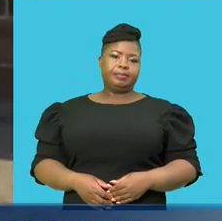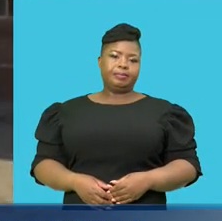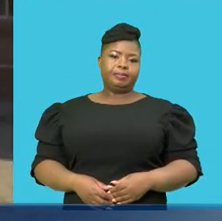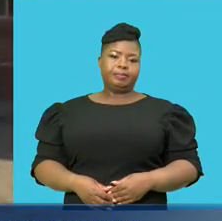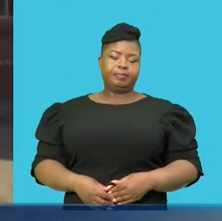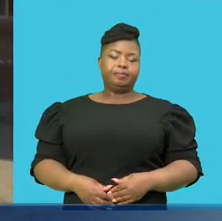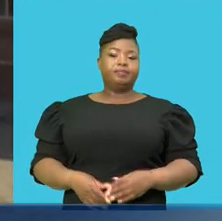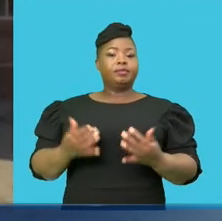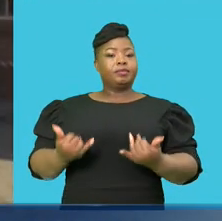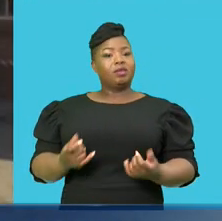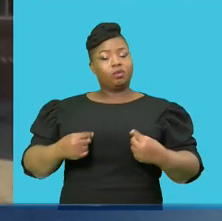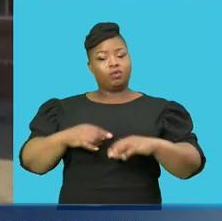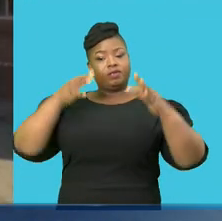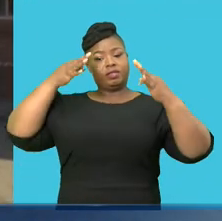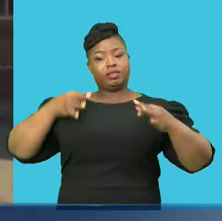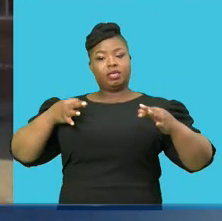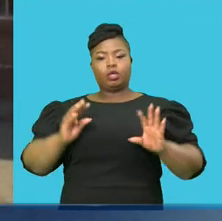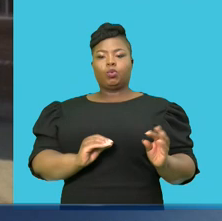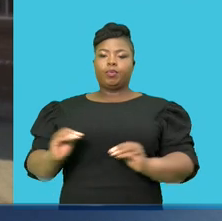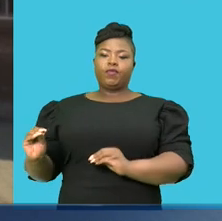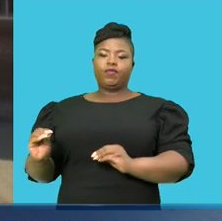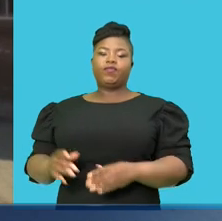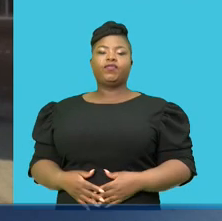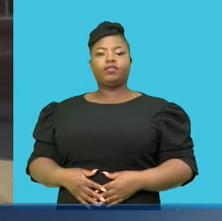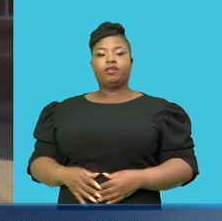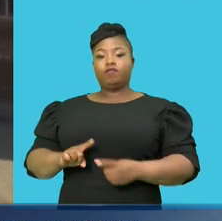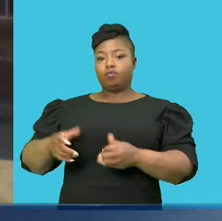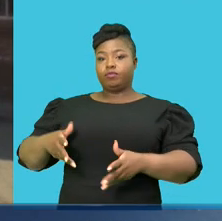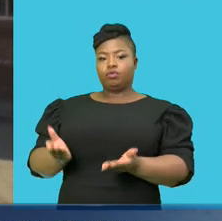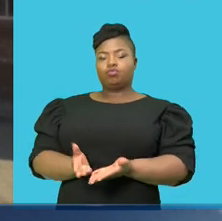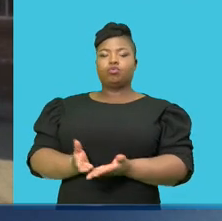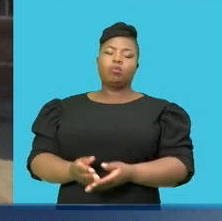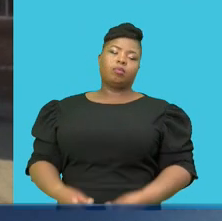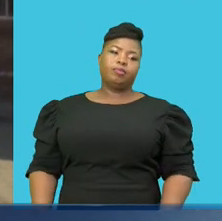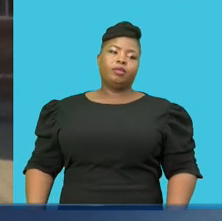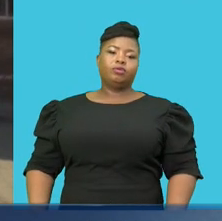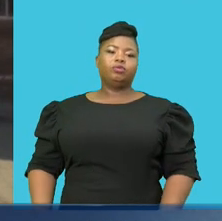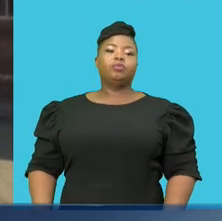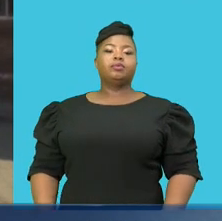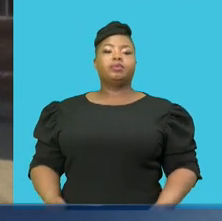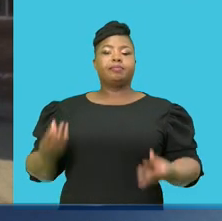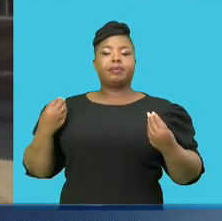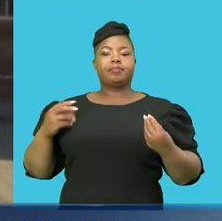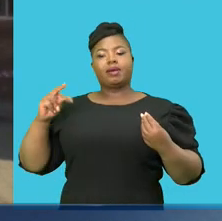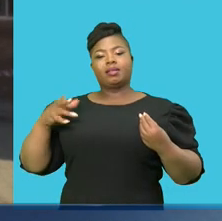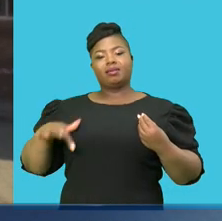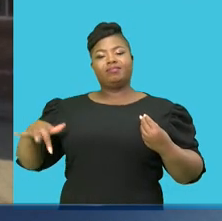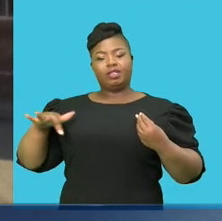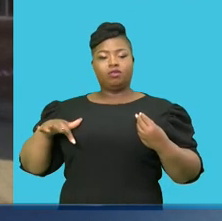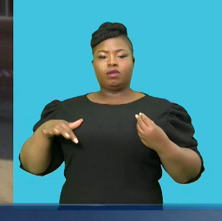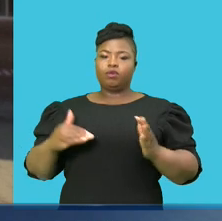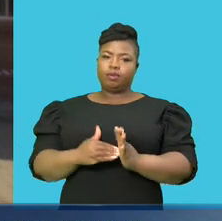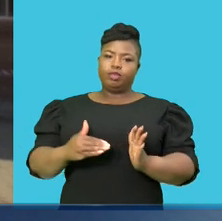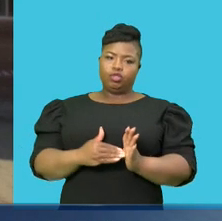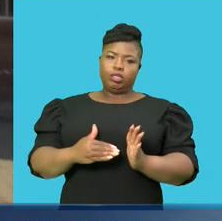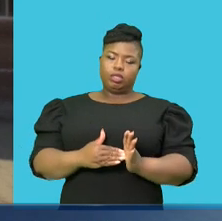We have decided that we're going to move them away from the school. We found a neutral venue for them where